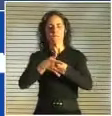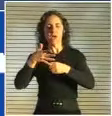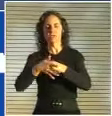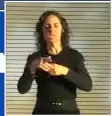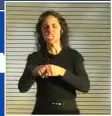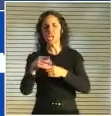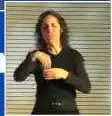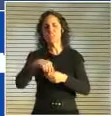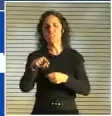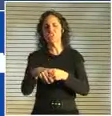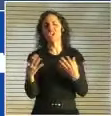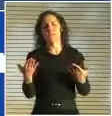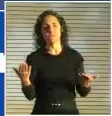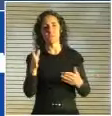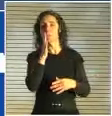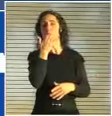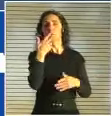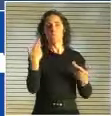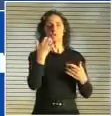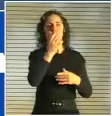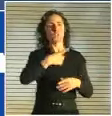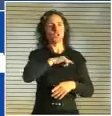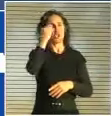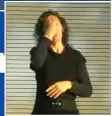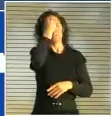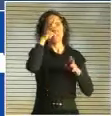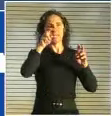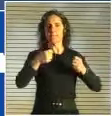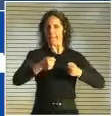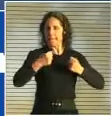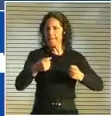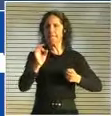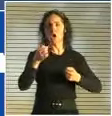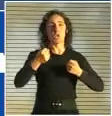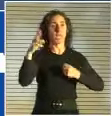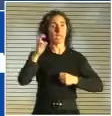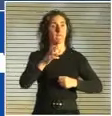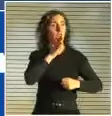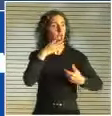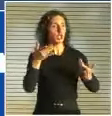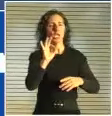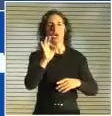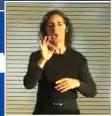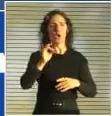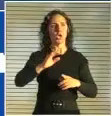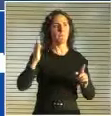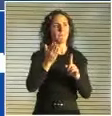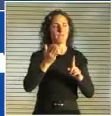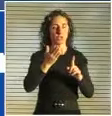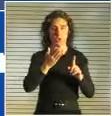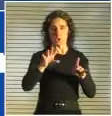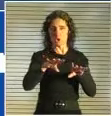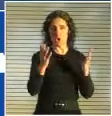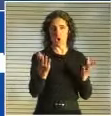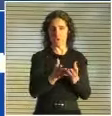the energy that's used and the source of that energy, has a global impact. We all understand that, right? So what is local is global and